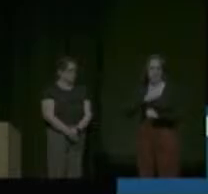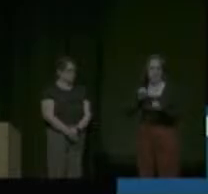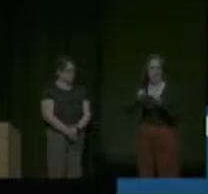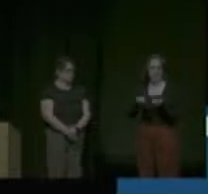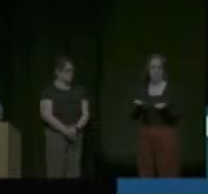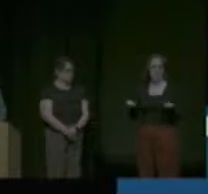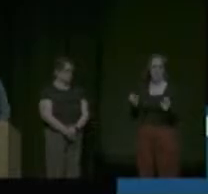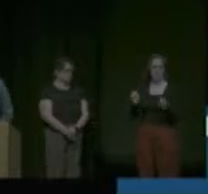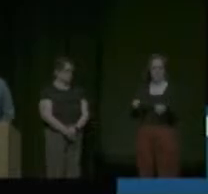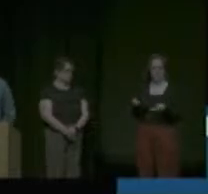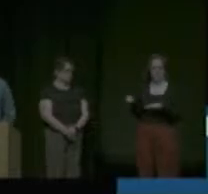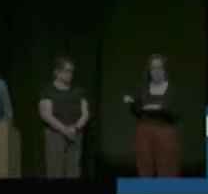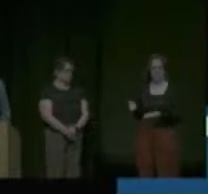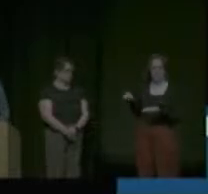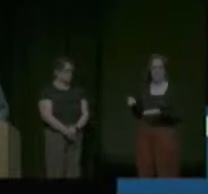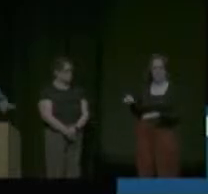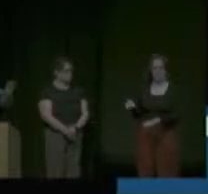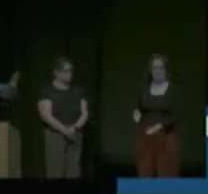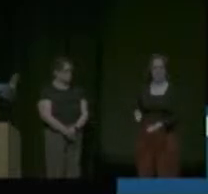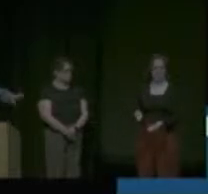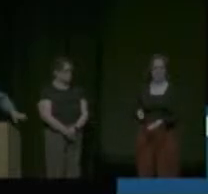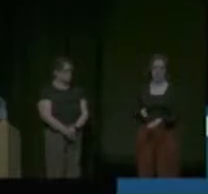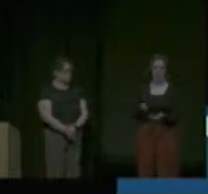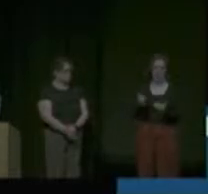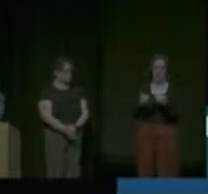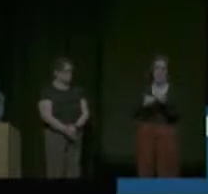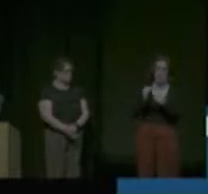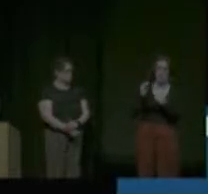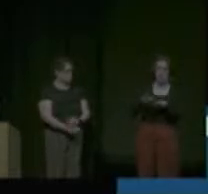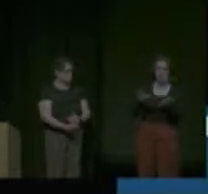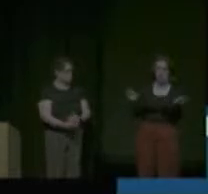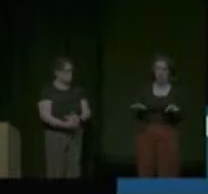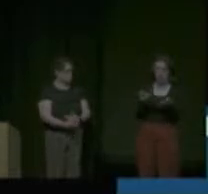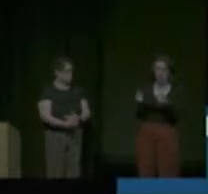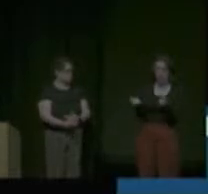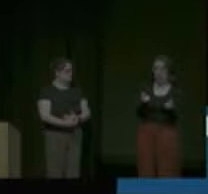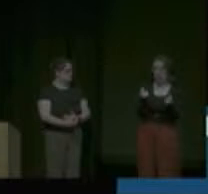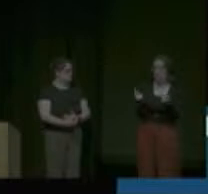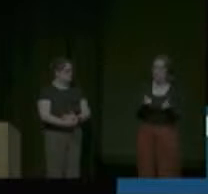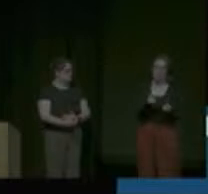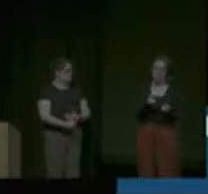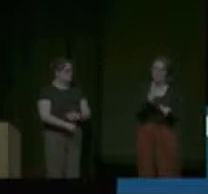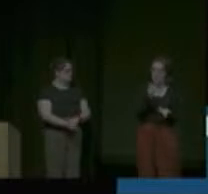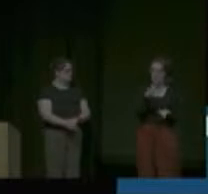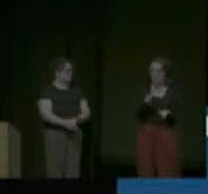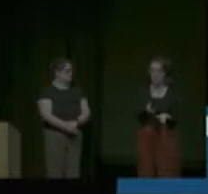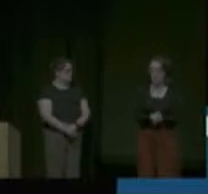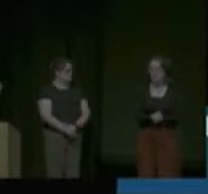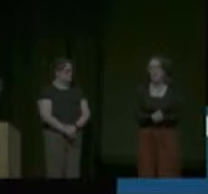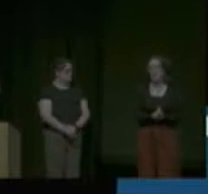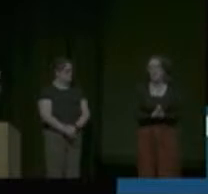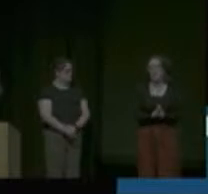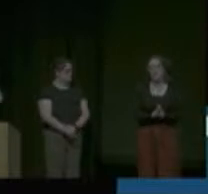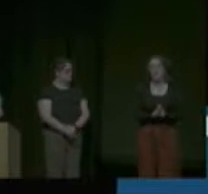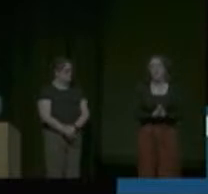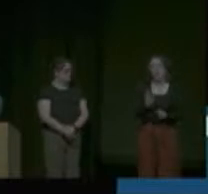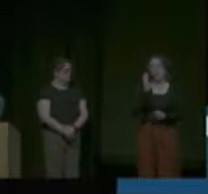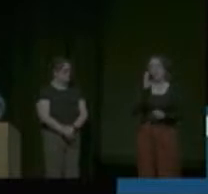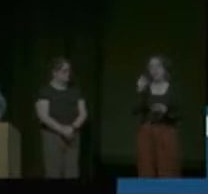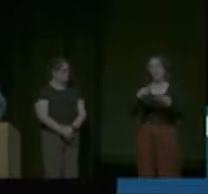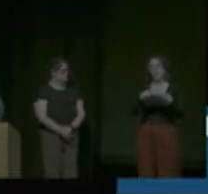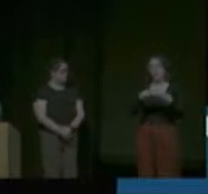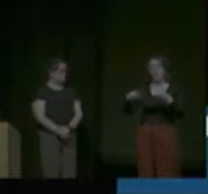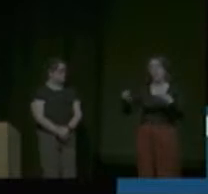there shouldn't be a whole lot of other activity over at this smaller parking area. We will put up a fence to secure